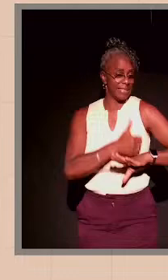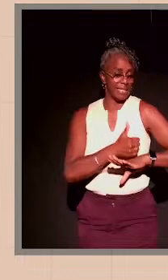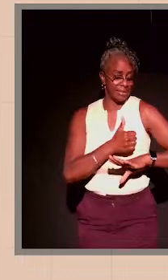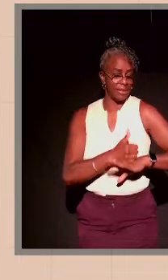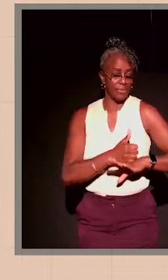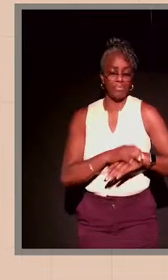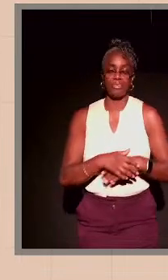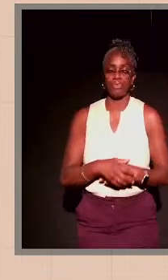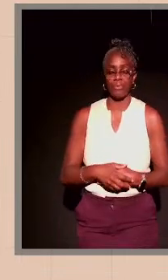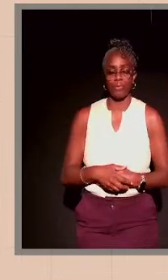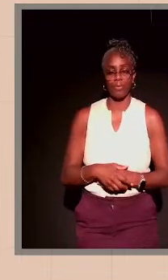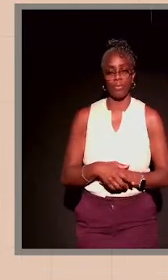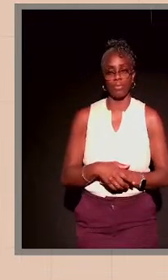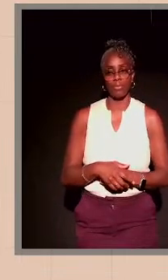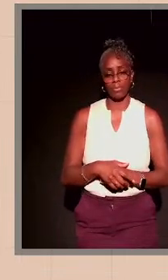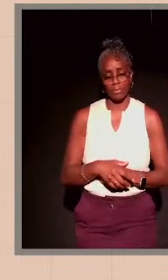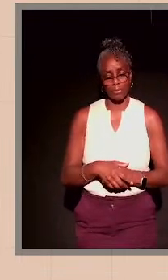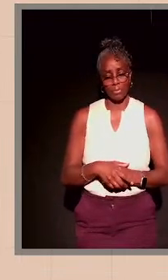The other